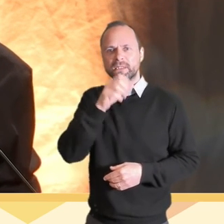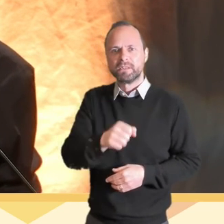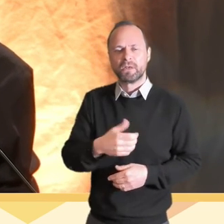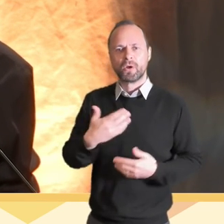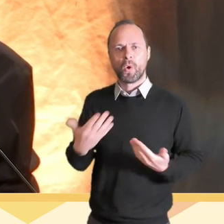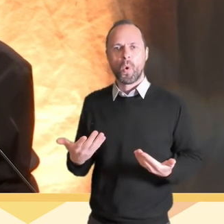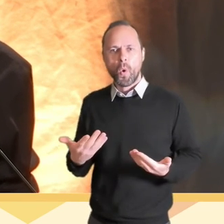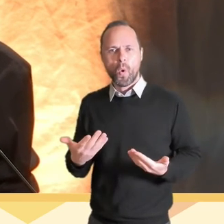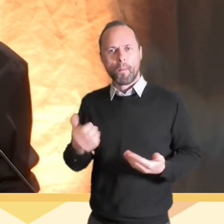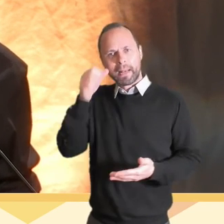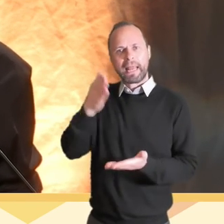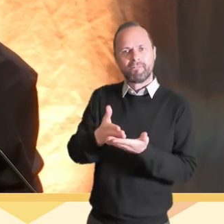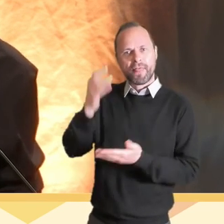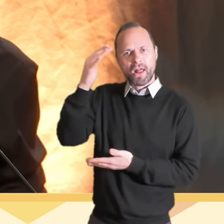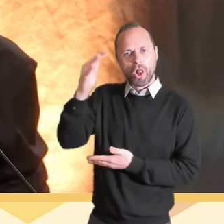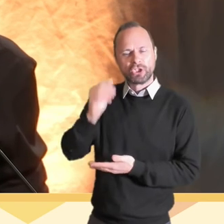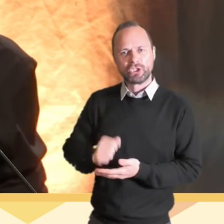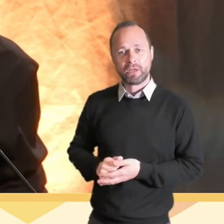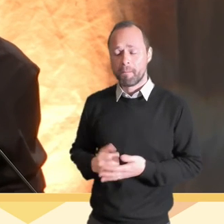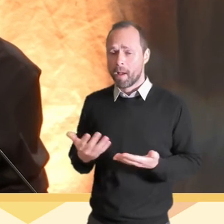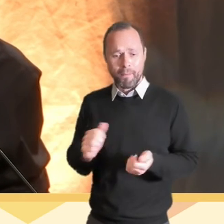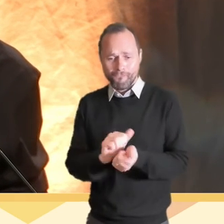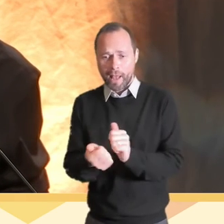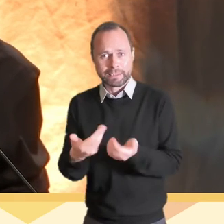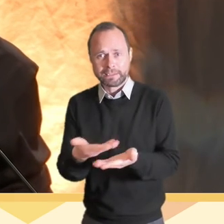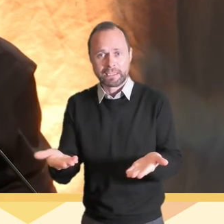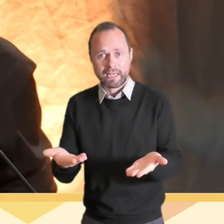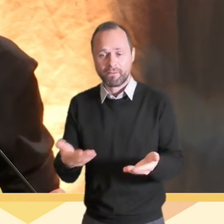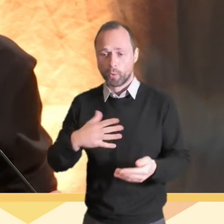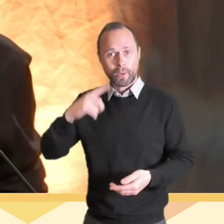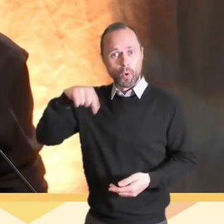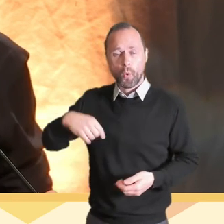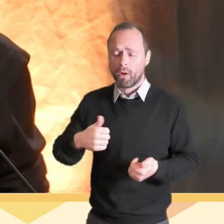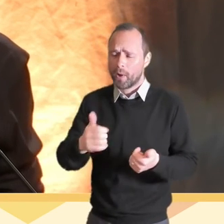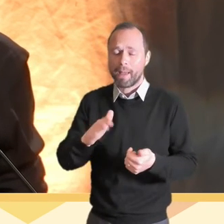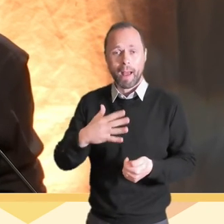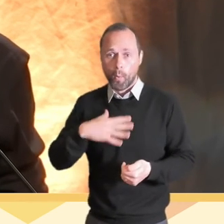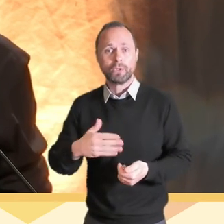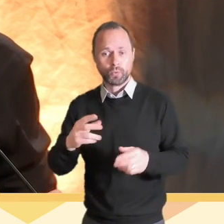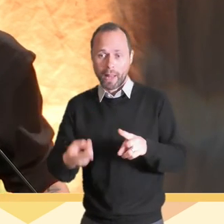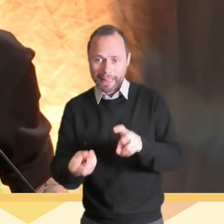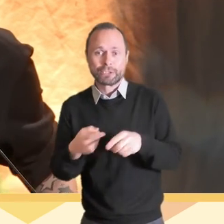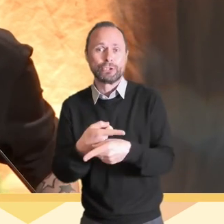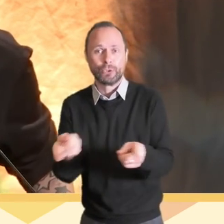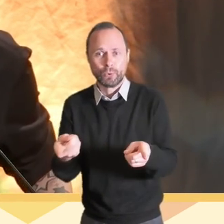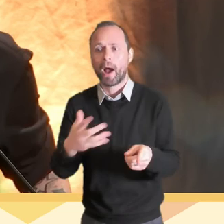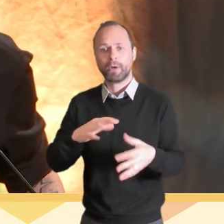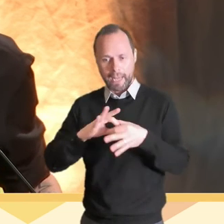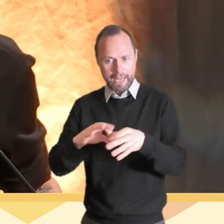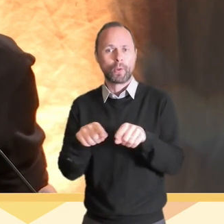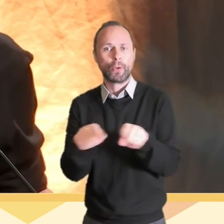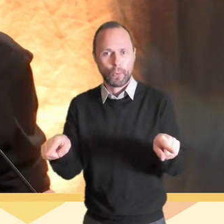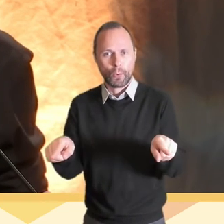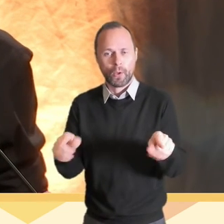But friends, even if you don't want to hear from me, I'd love to listen to you. Let's connect over this